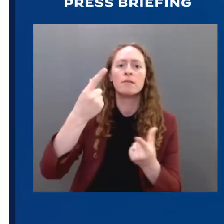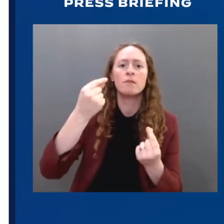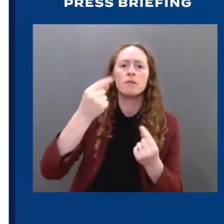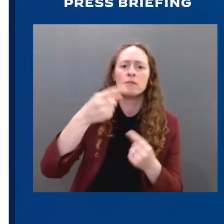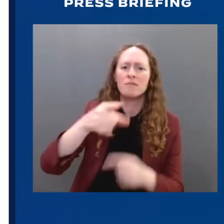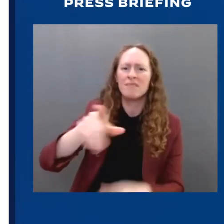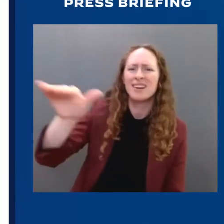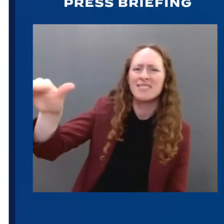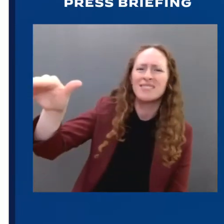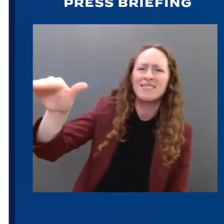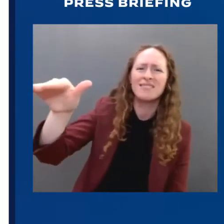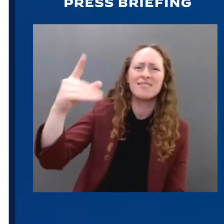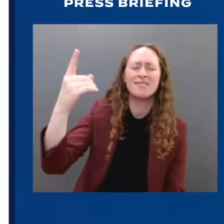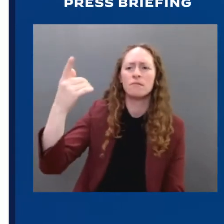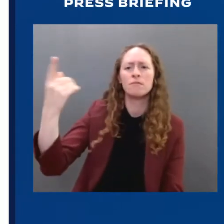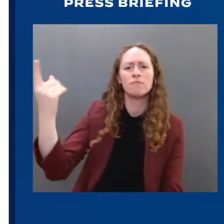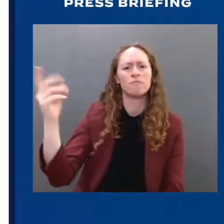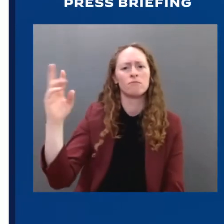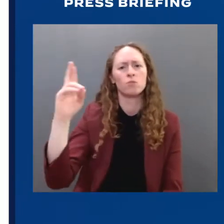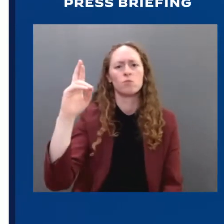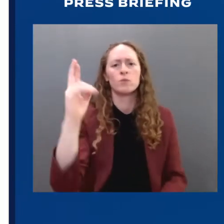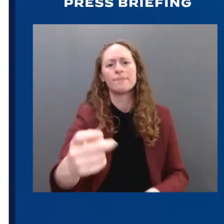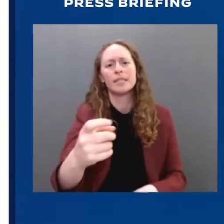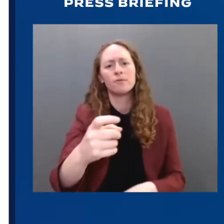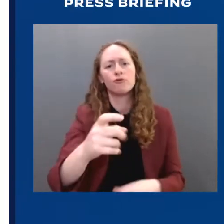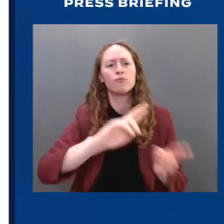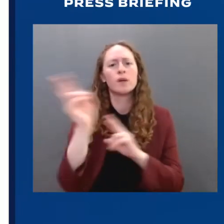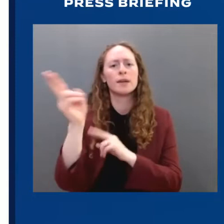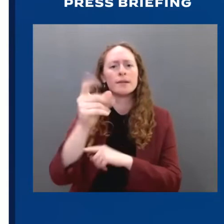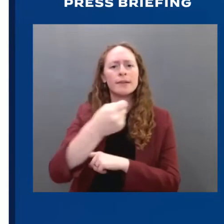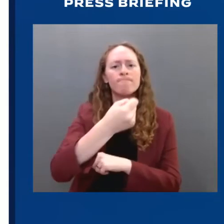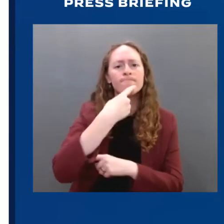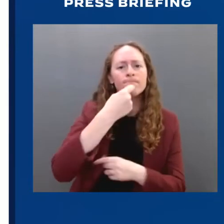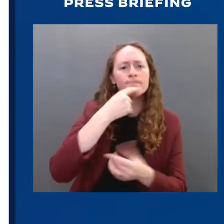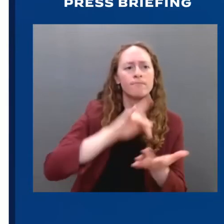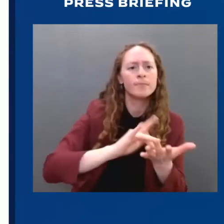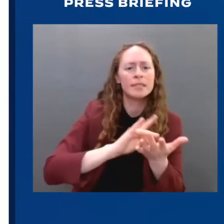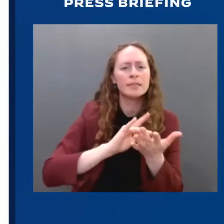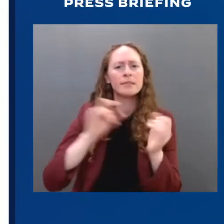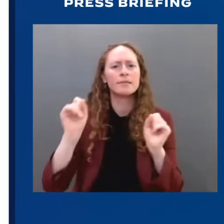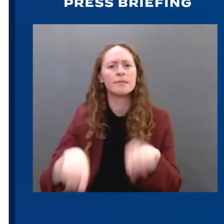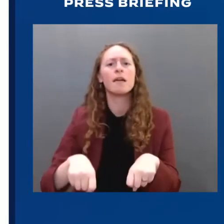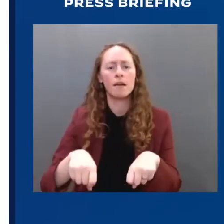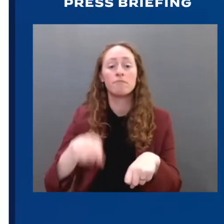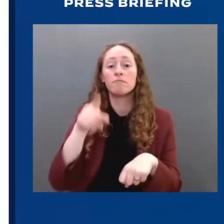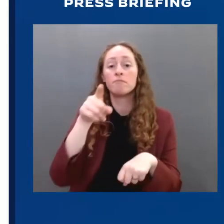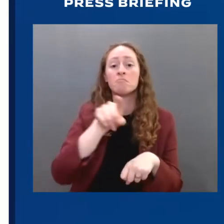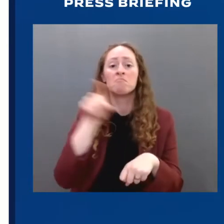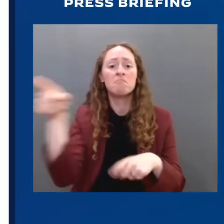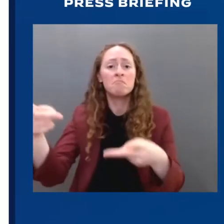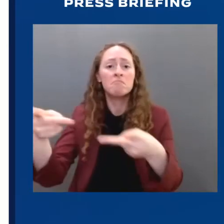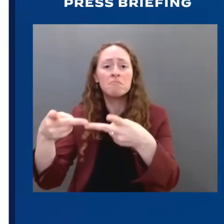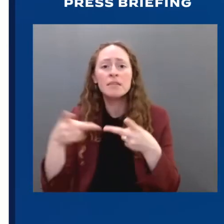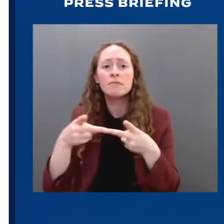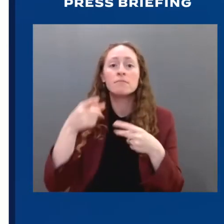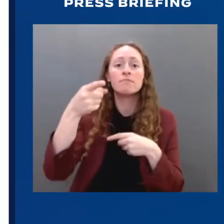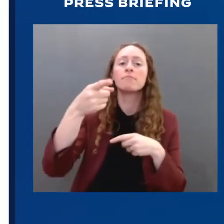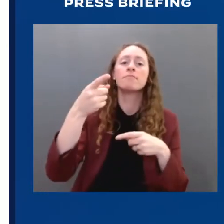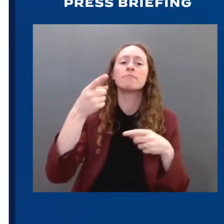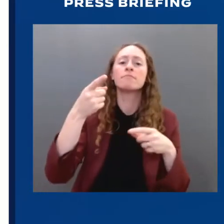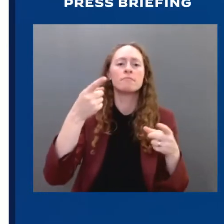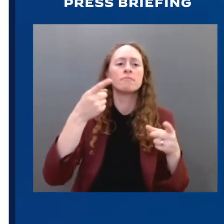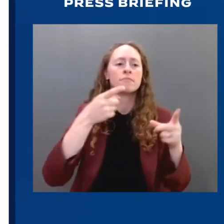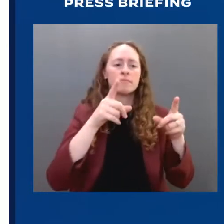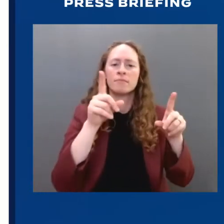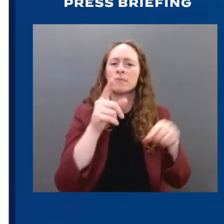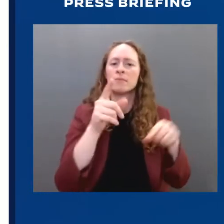options, including test to treat. Once again, the bottom line, it's something that A,